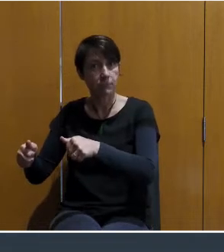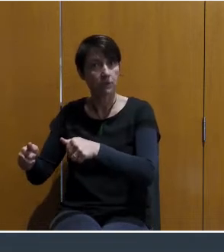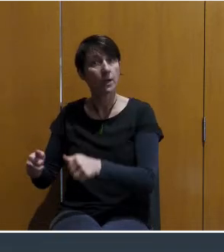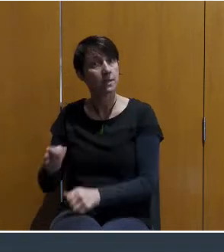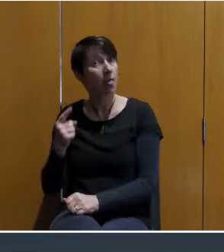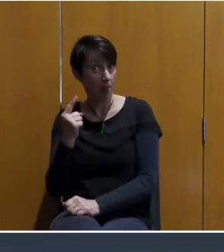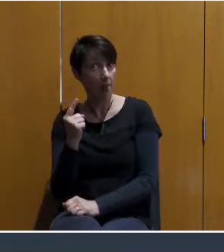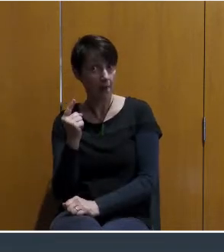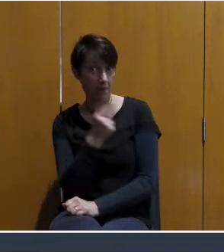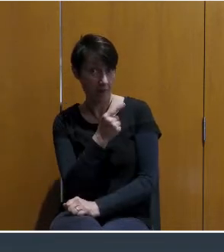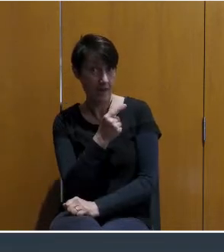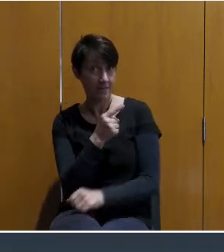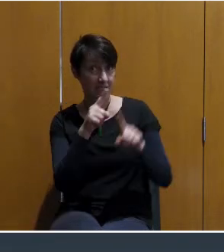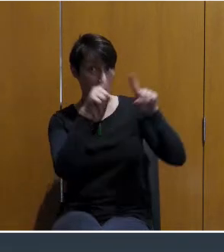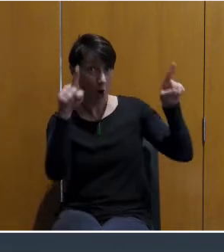us by DOC.